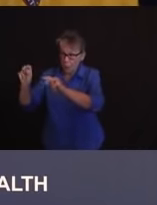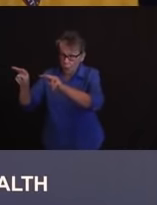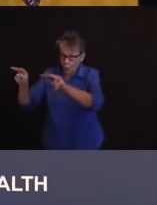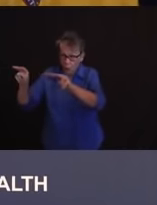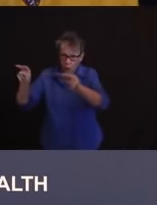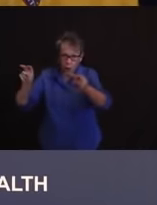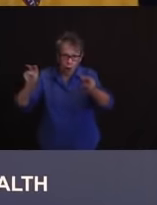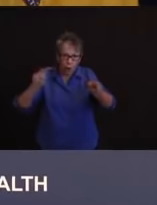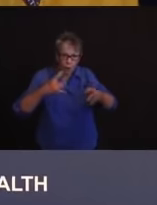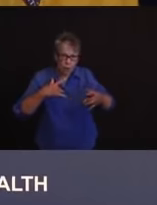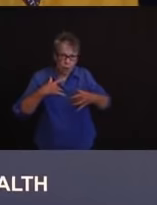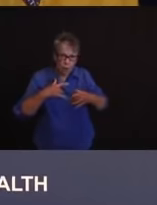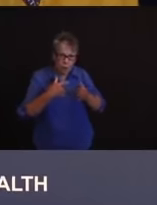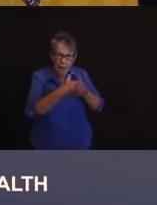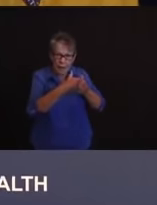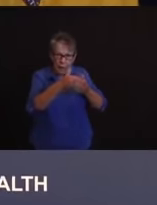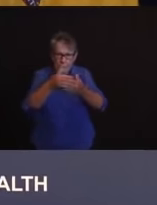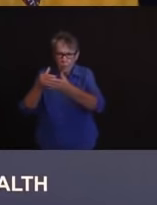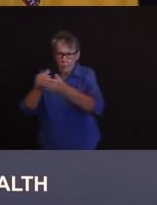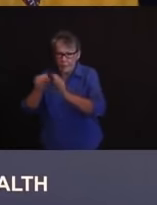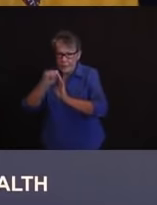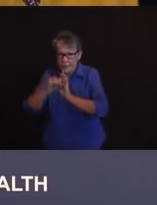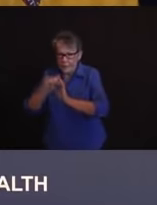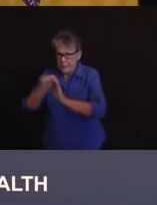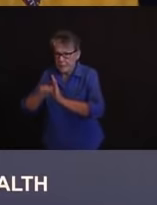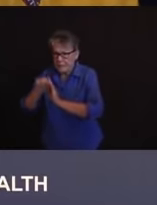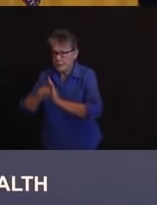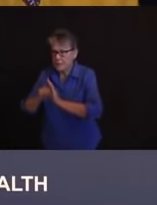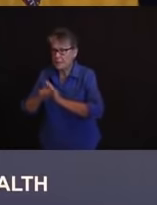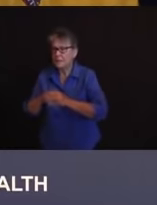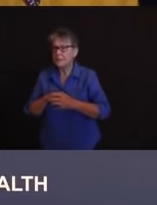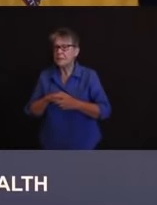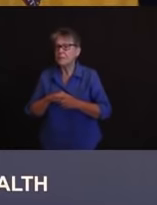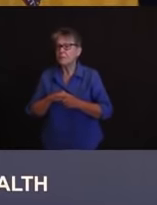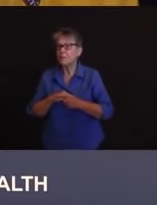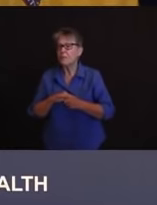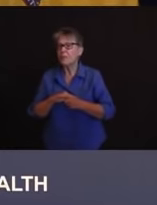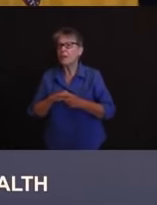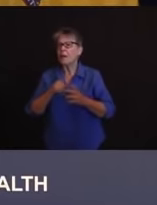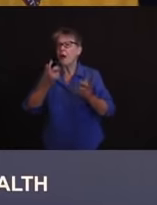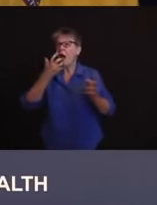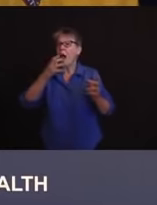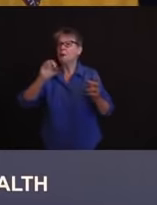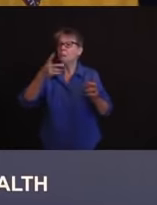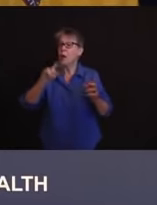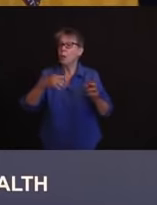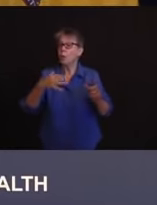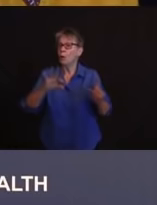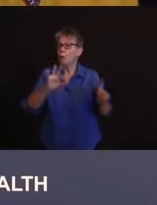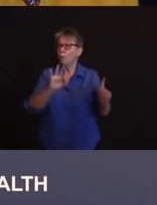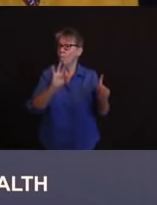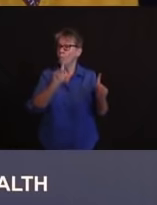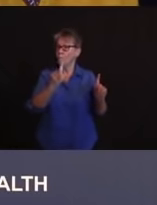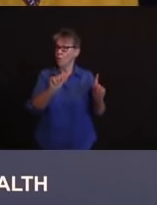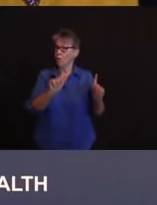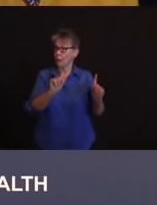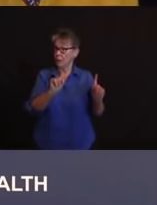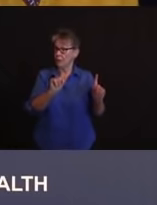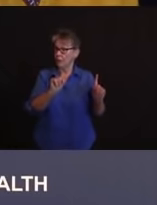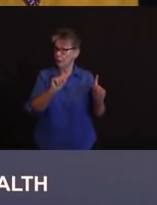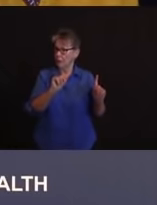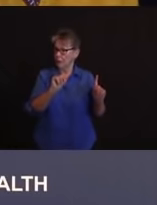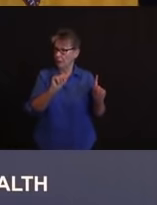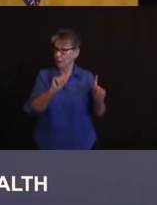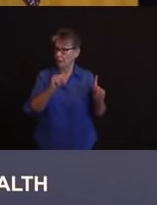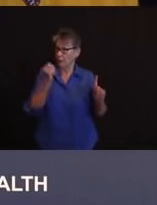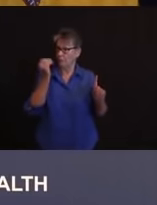other hotspot states out there, if they're not the ones in our neighborhood, Florida would be the one where if you look at the relations, familial,